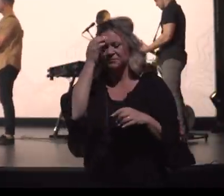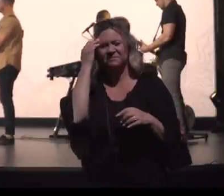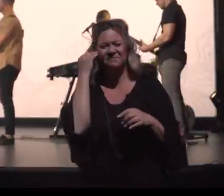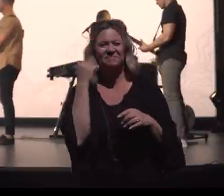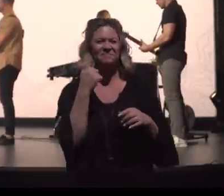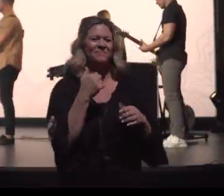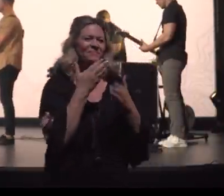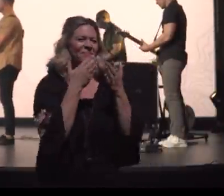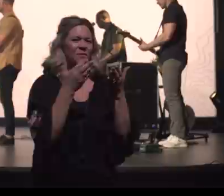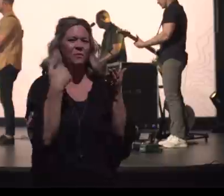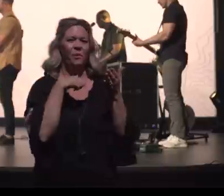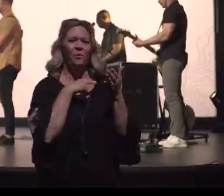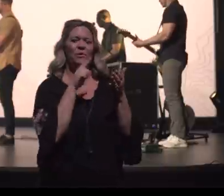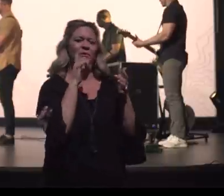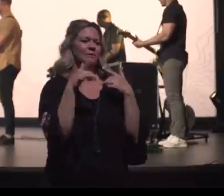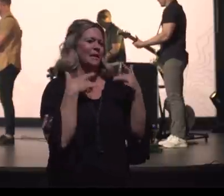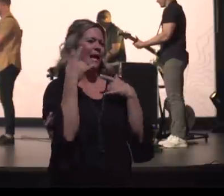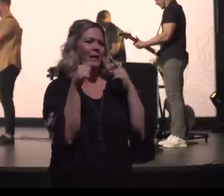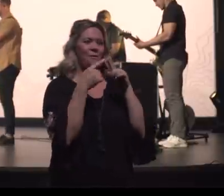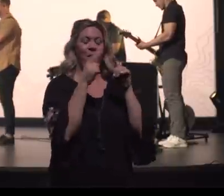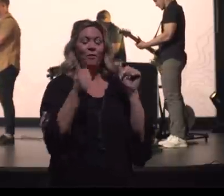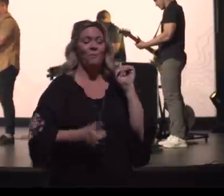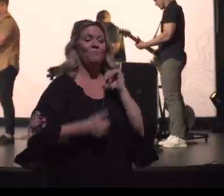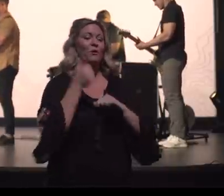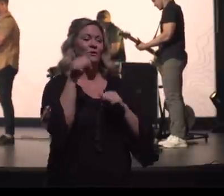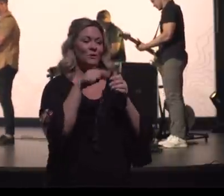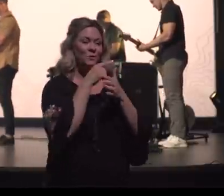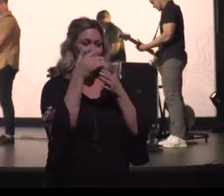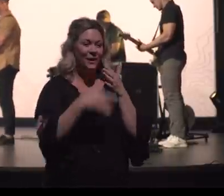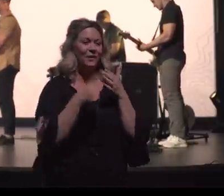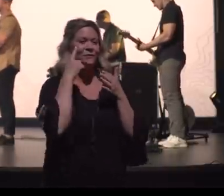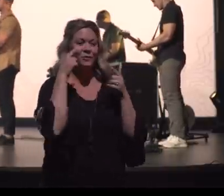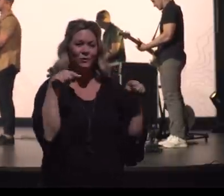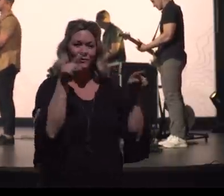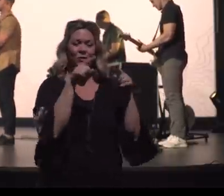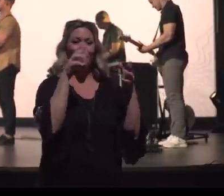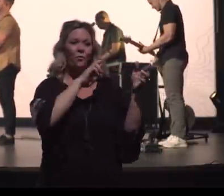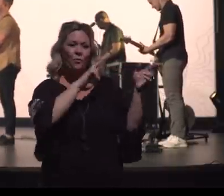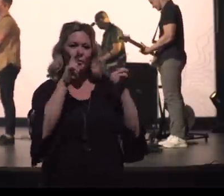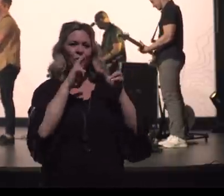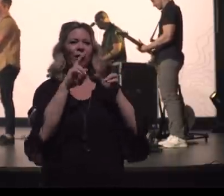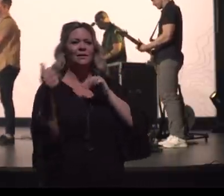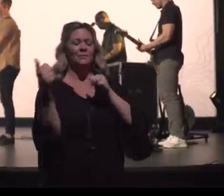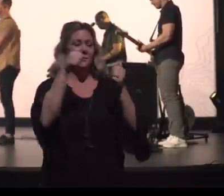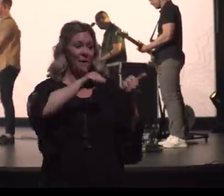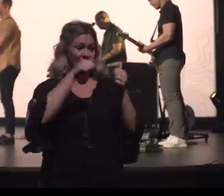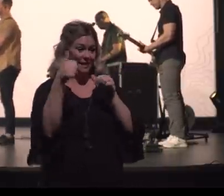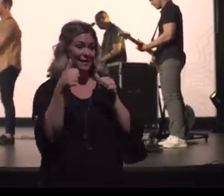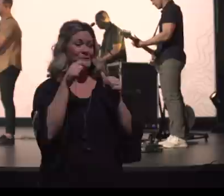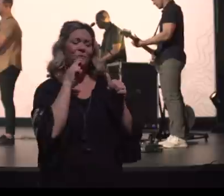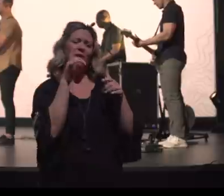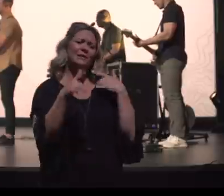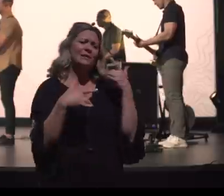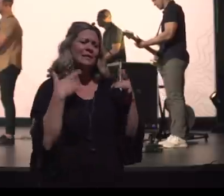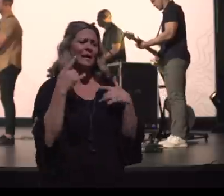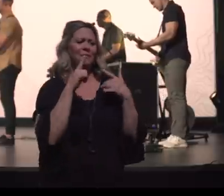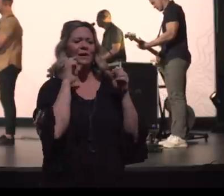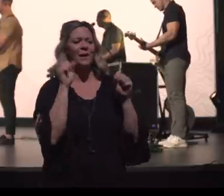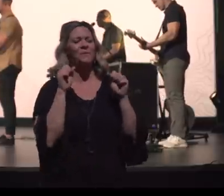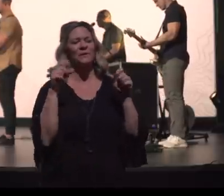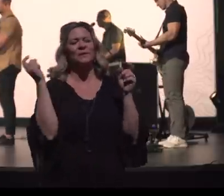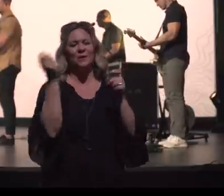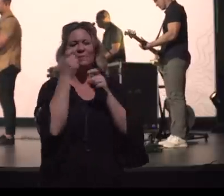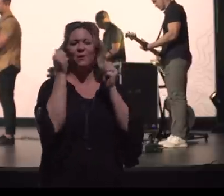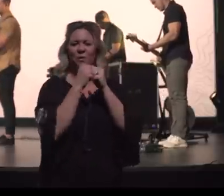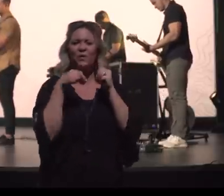Well, the thing we've been looking forward to the most this weekend is for those of you who are ready to take that step of baptism. We're so excited to be able to celebrate